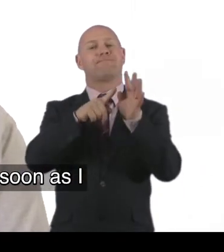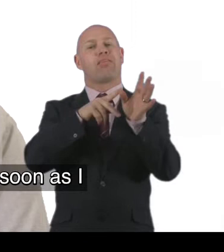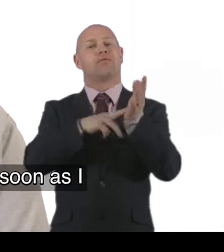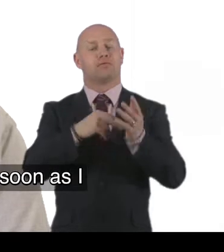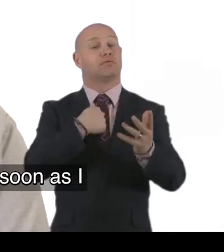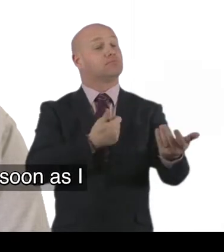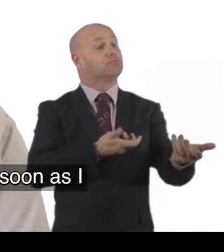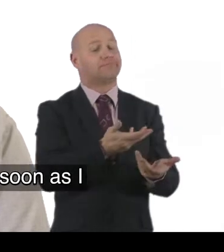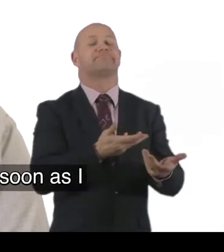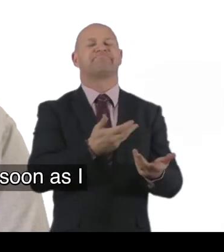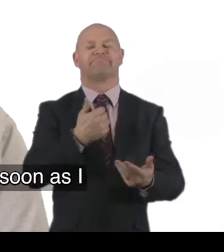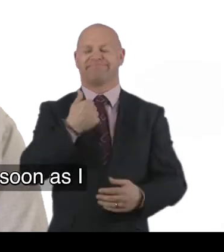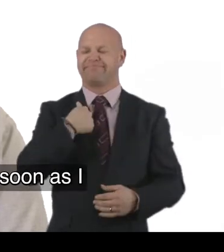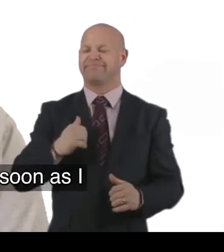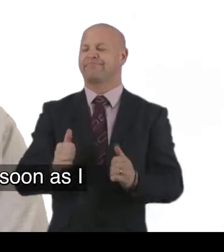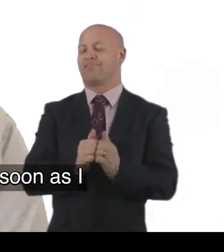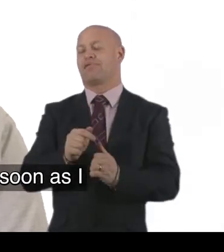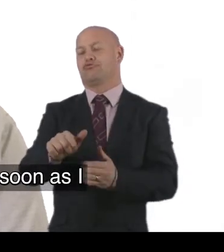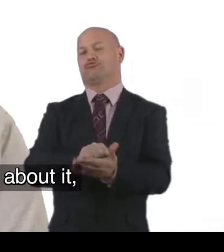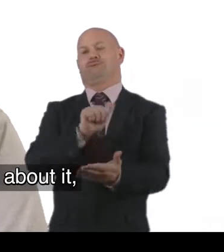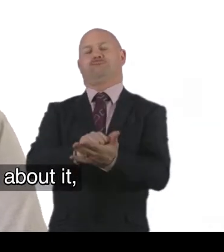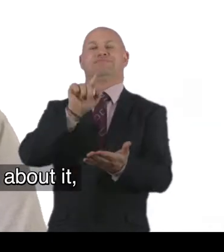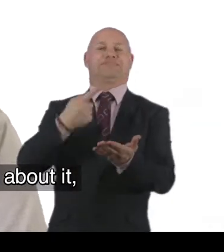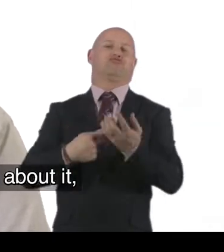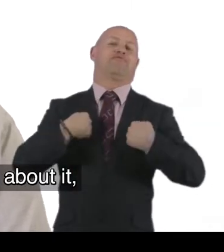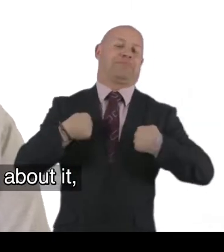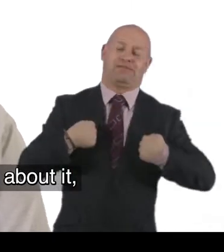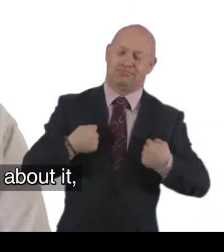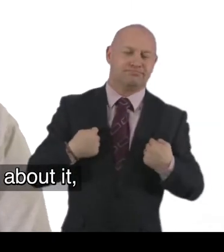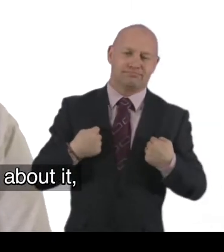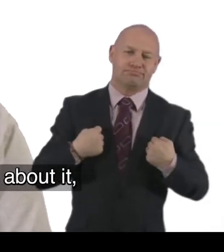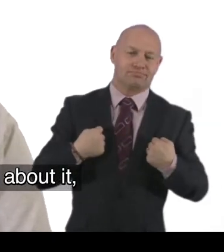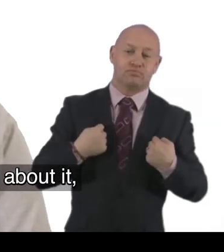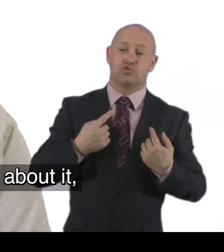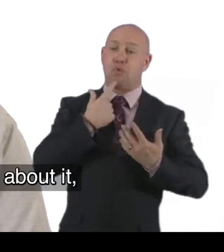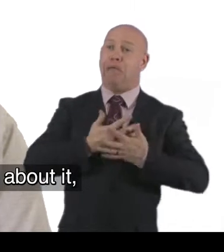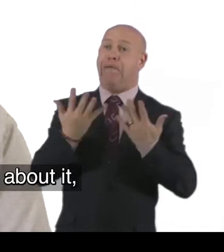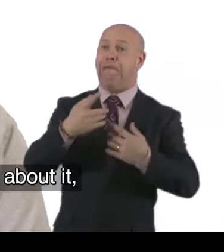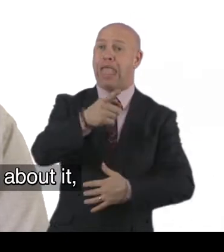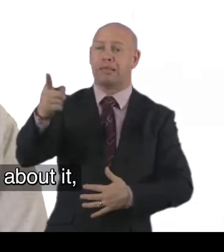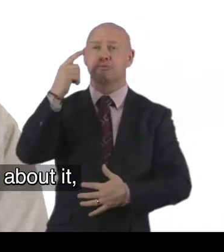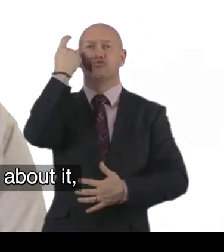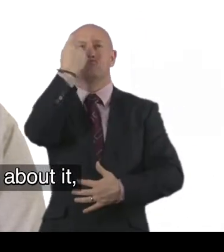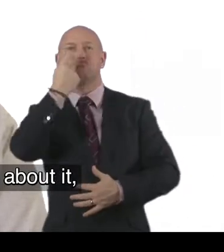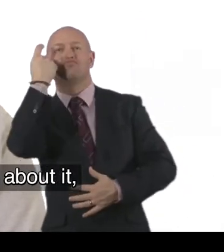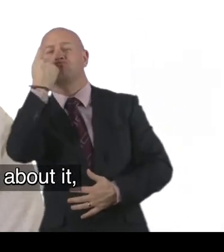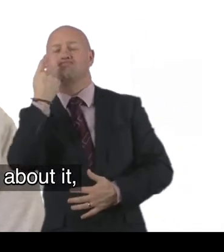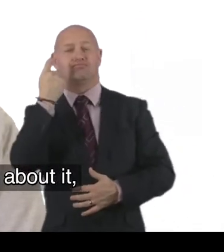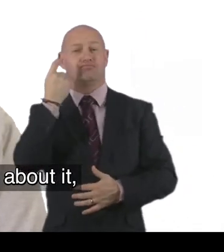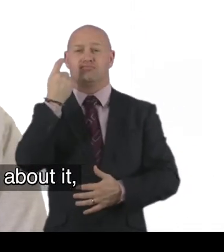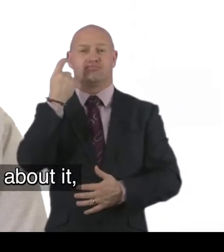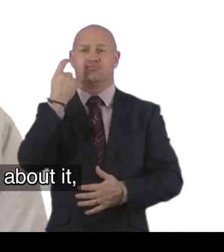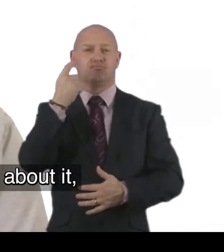to Evelyn, I knew that it was the right decision for me. So for anyone thinking about